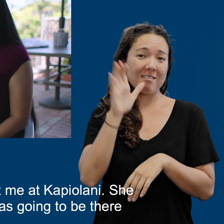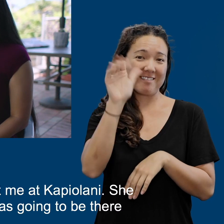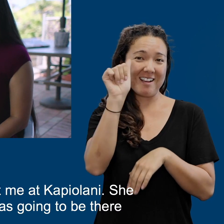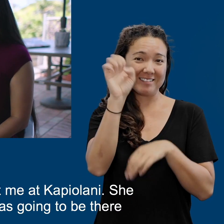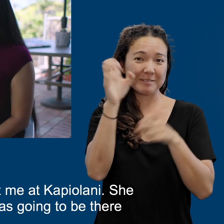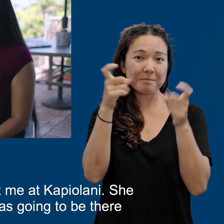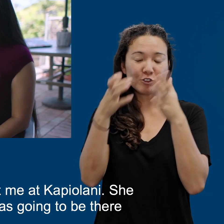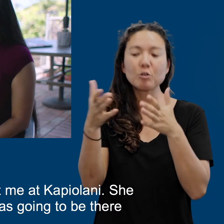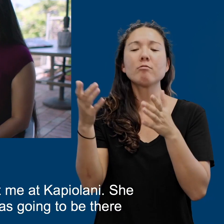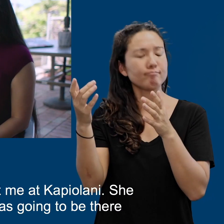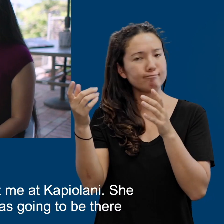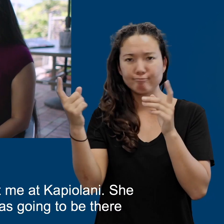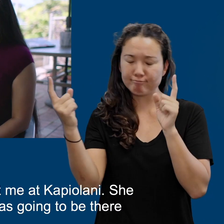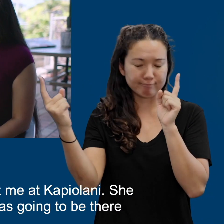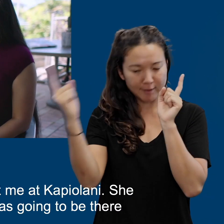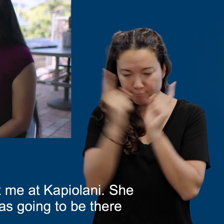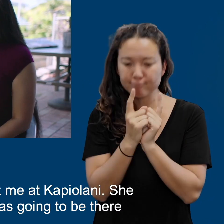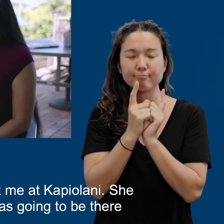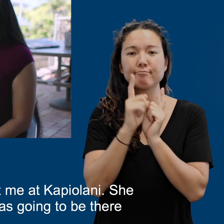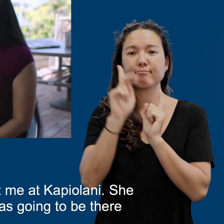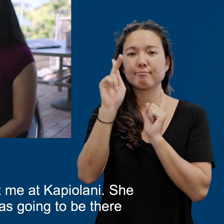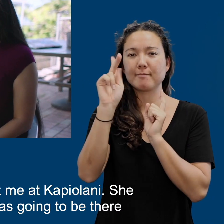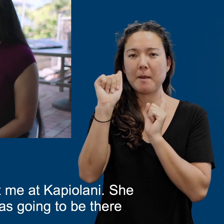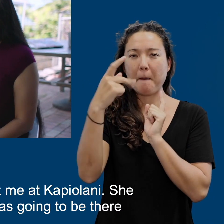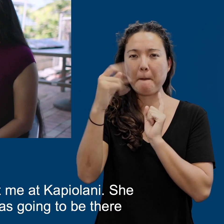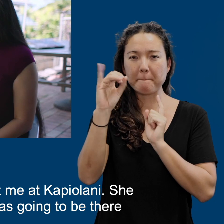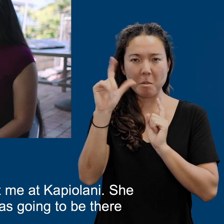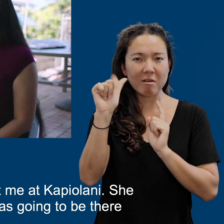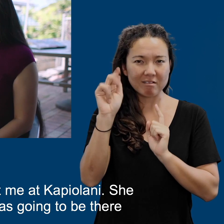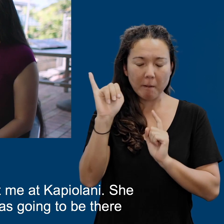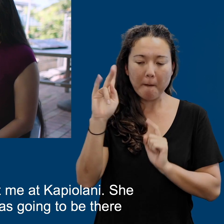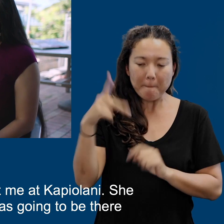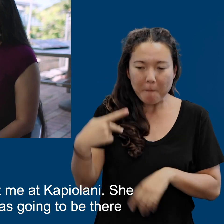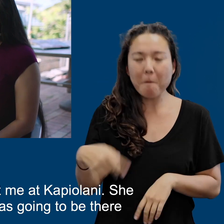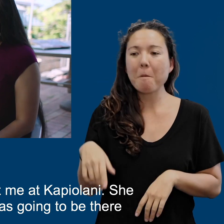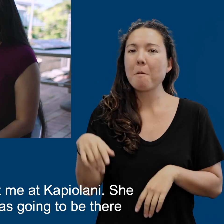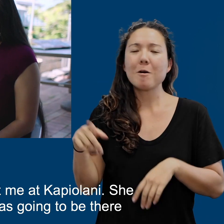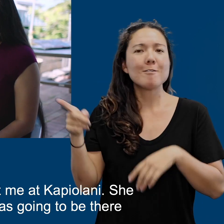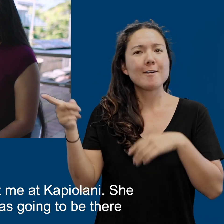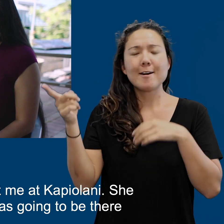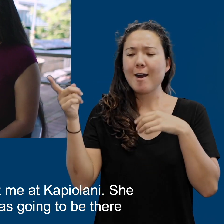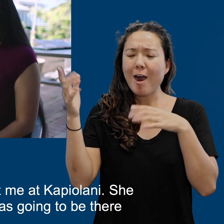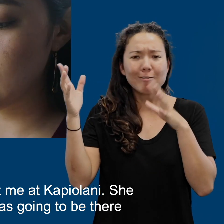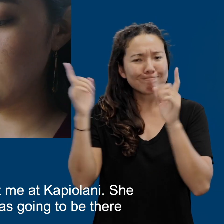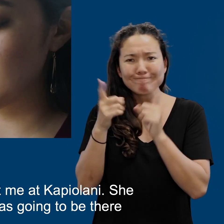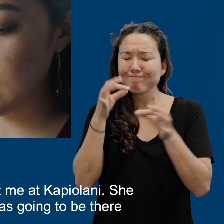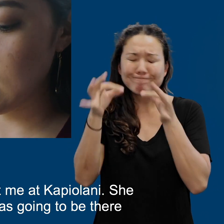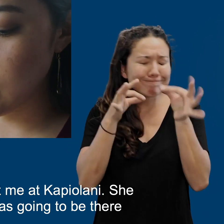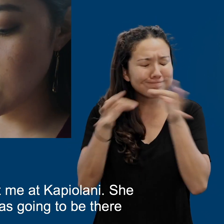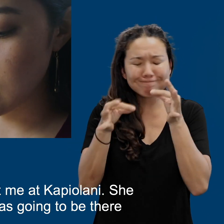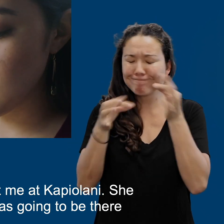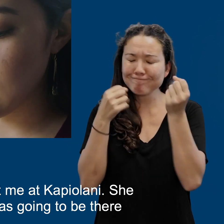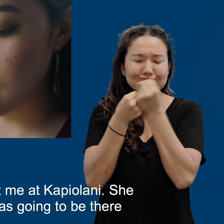my case manager met me at Kapiolani, and she